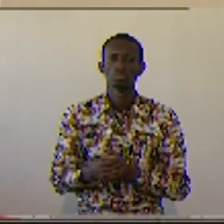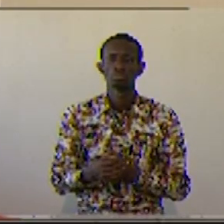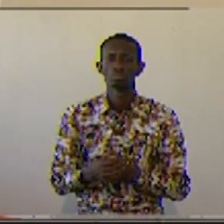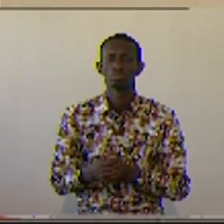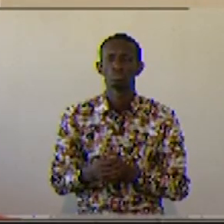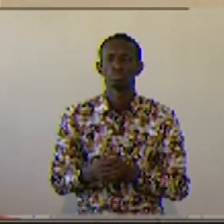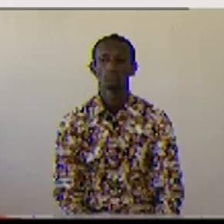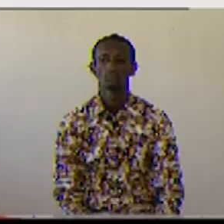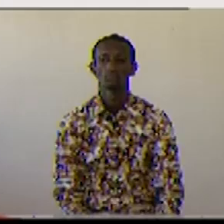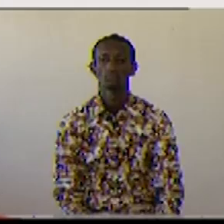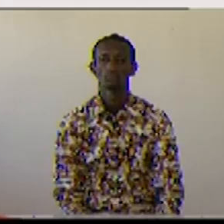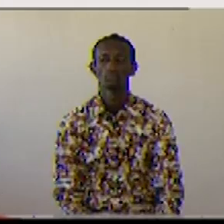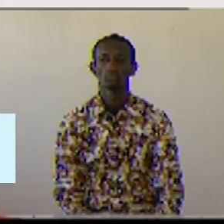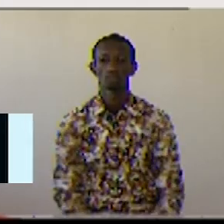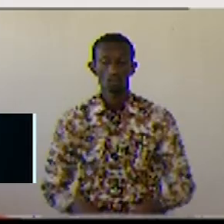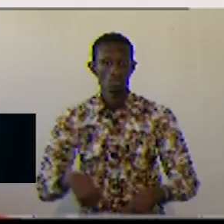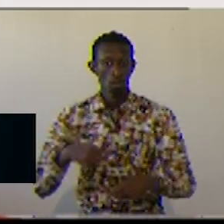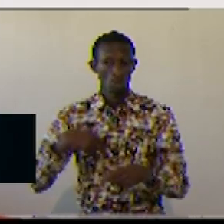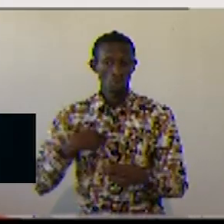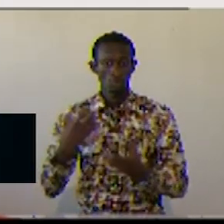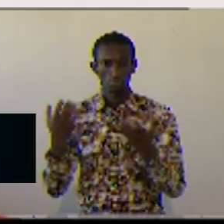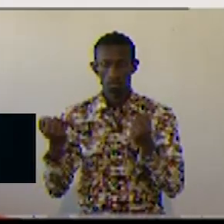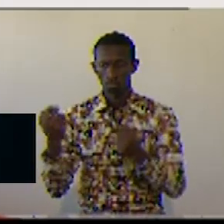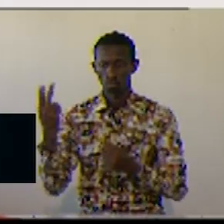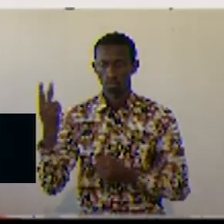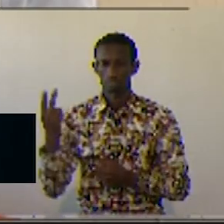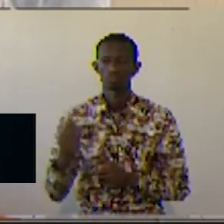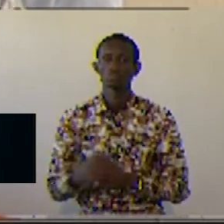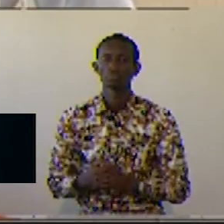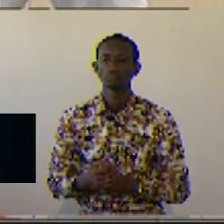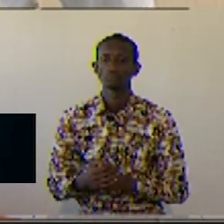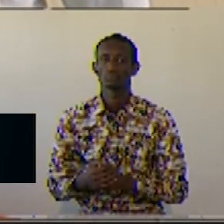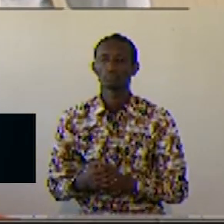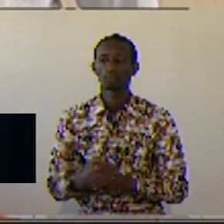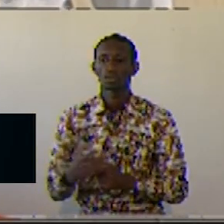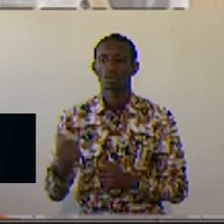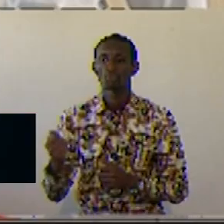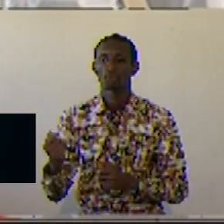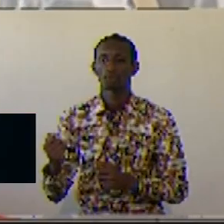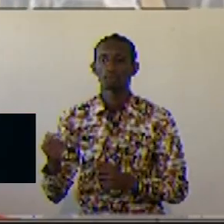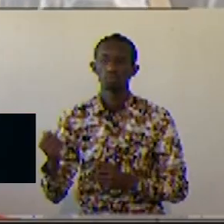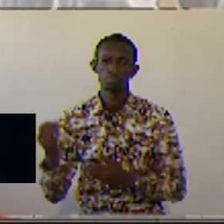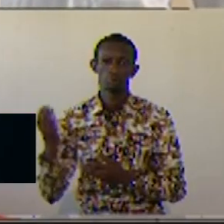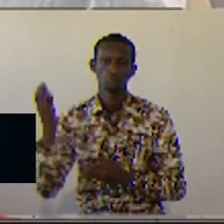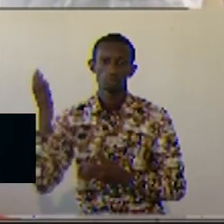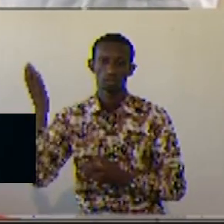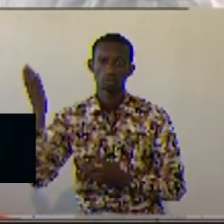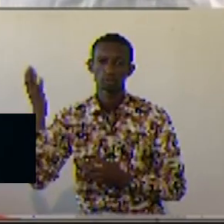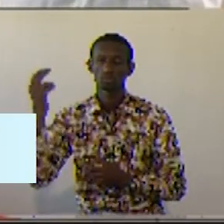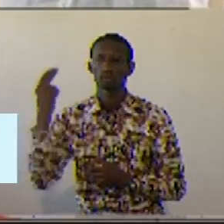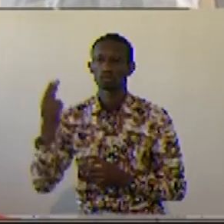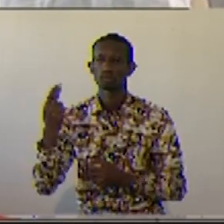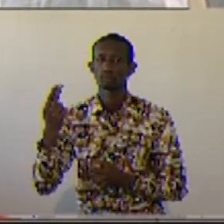If we put 2 here, and we have 2 on the reactant side, 2 moles of potassium